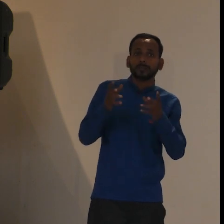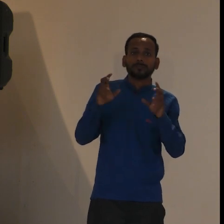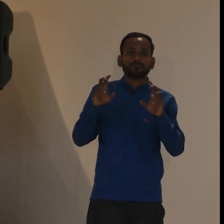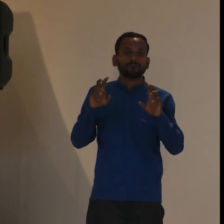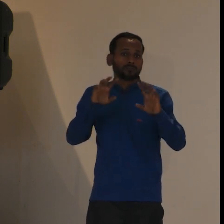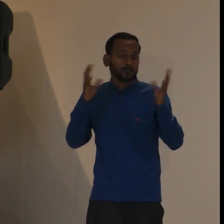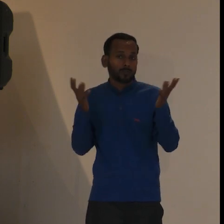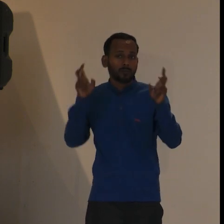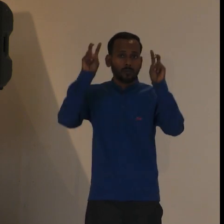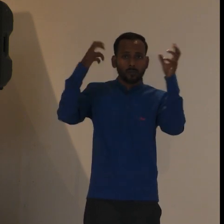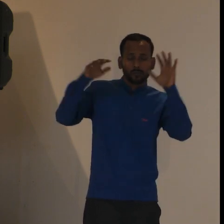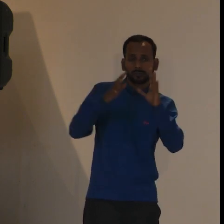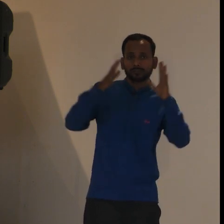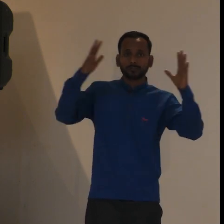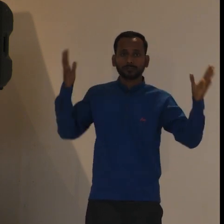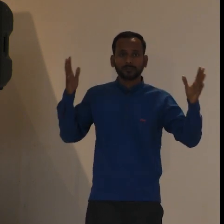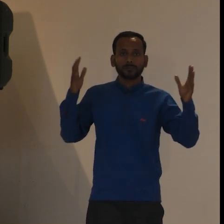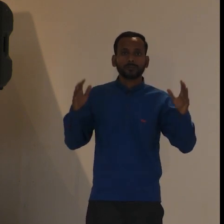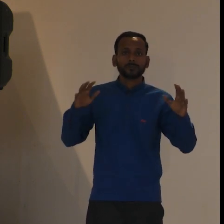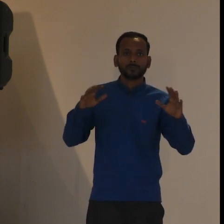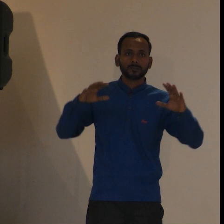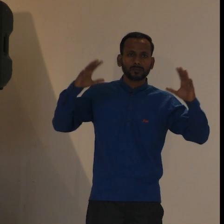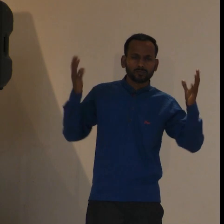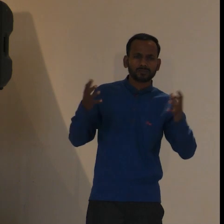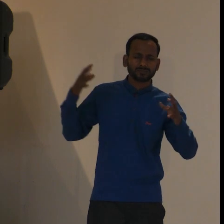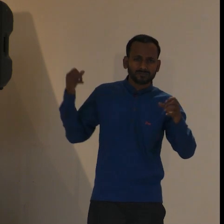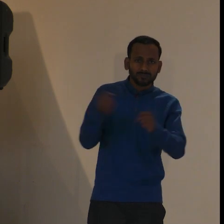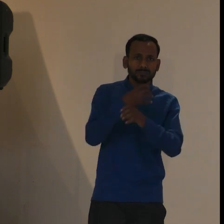are cruelly restored,